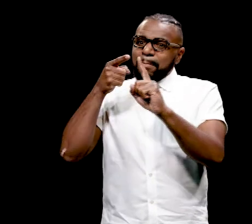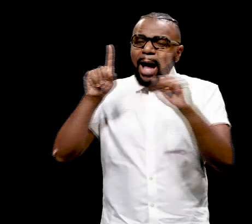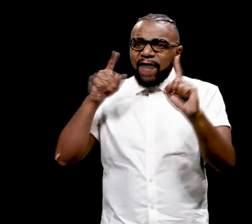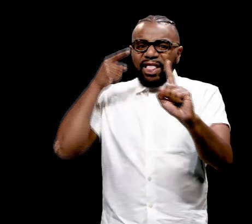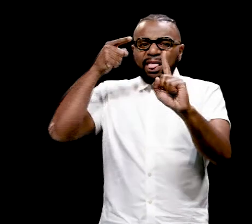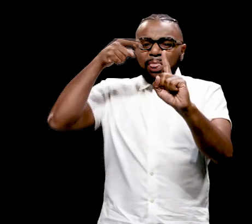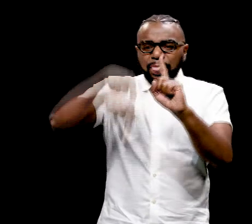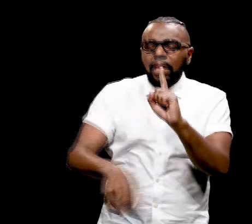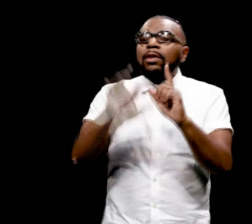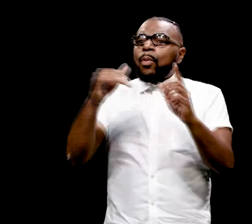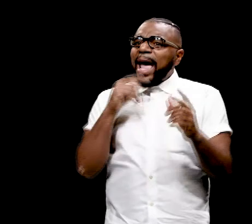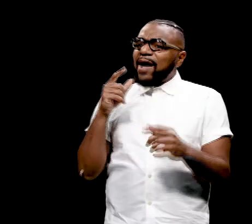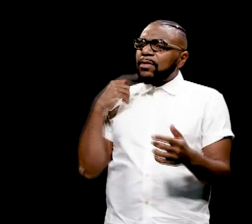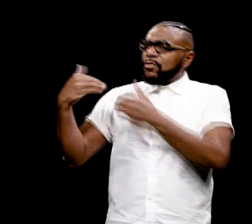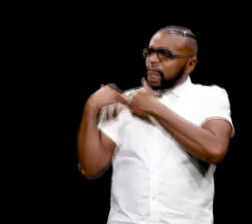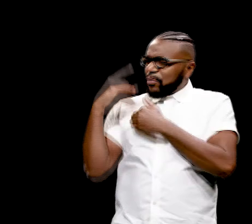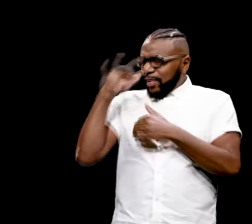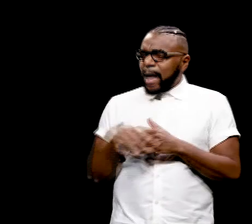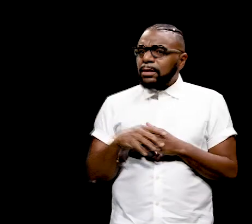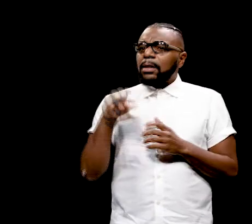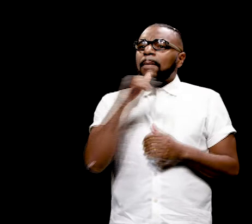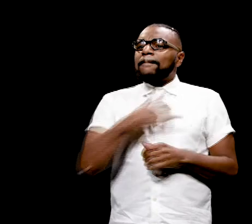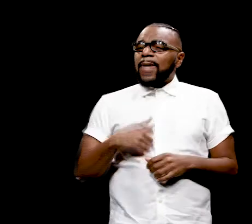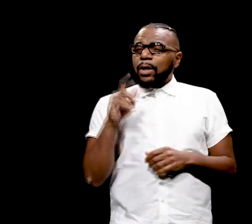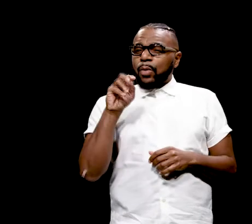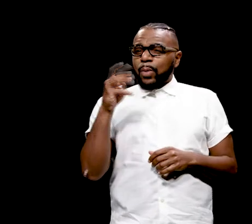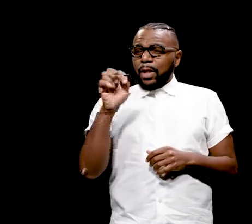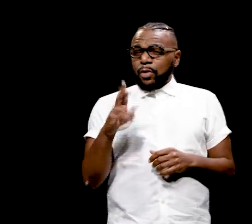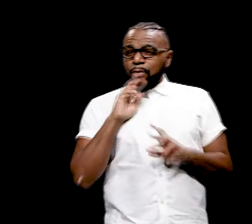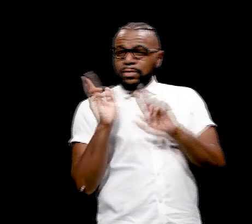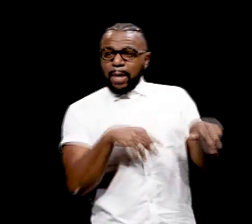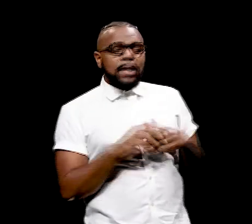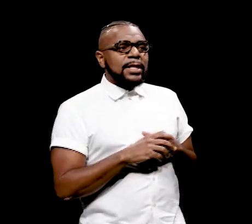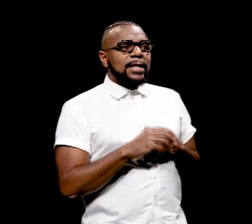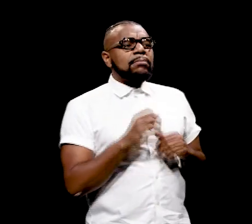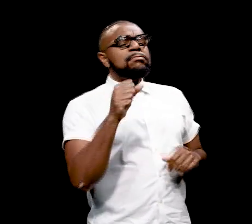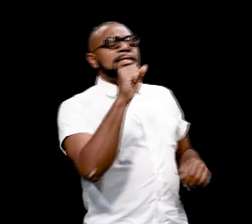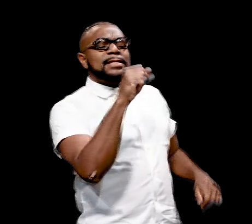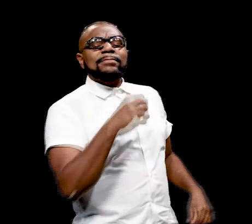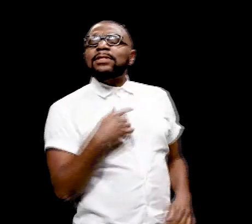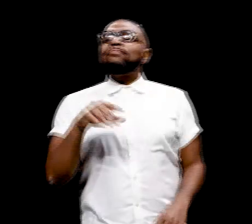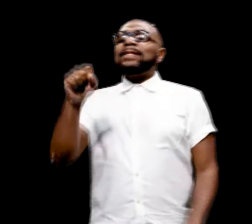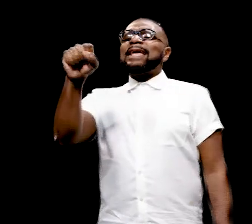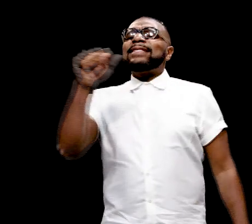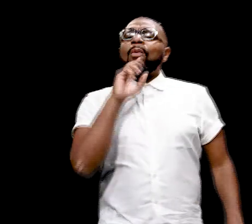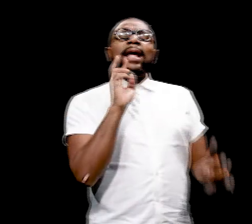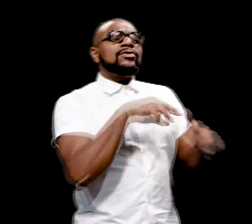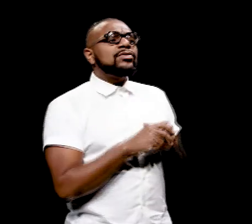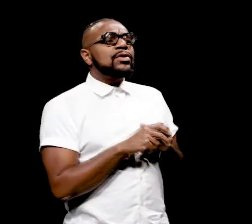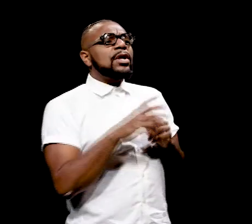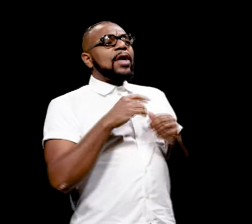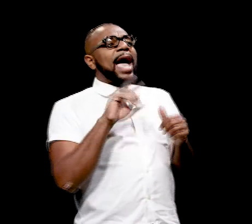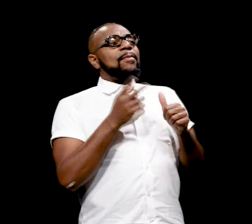you. Mayor Wheeler, would you like a minute to respond? Yeah, I'm not going to take the bait, but I will respond. First of all, as the state